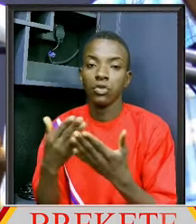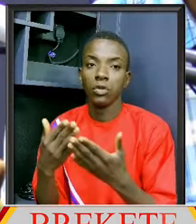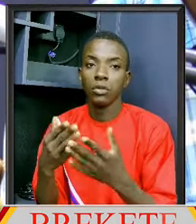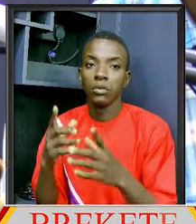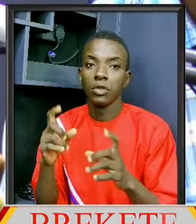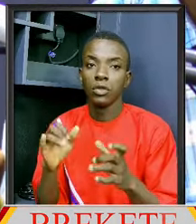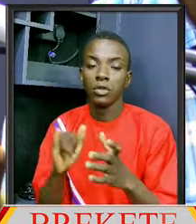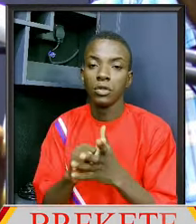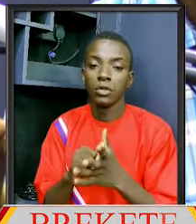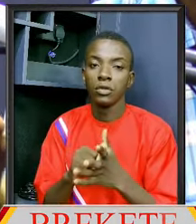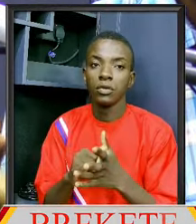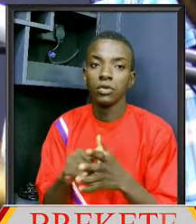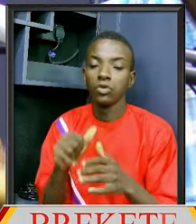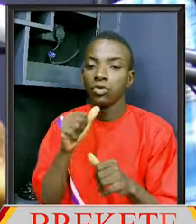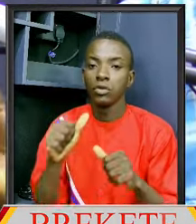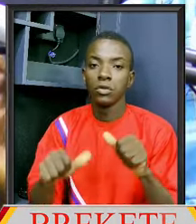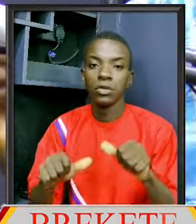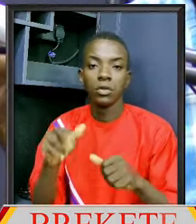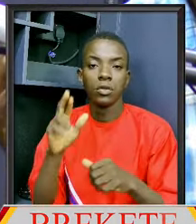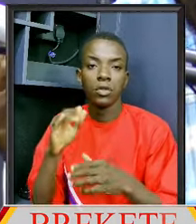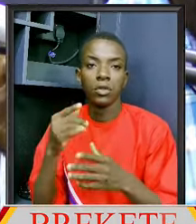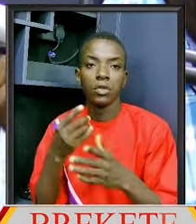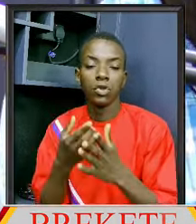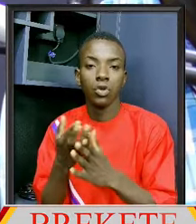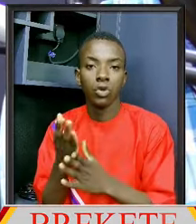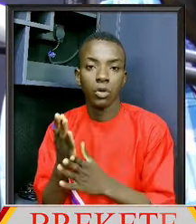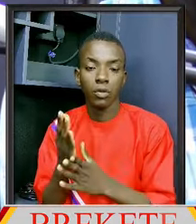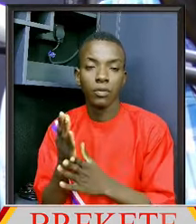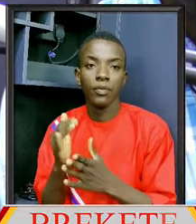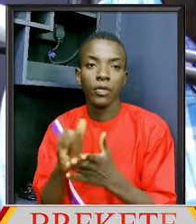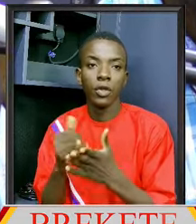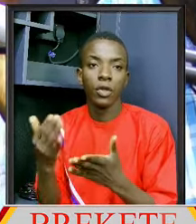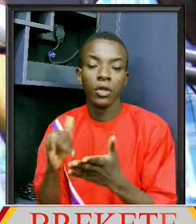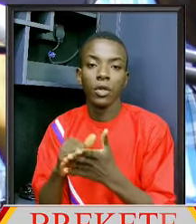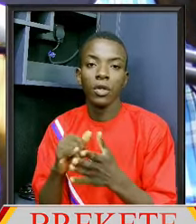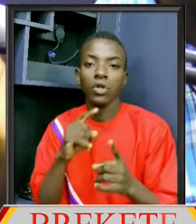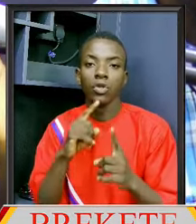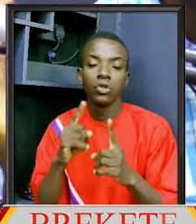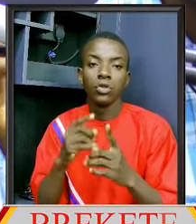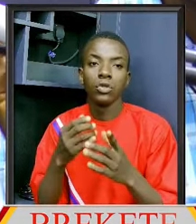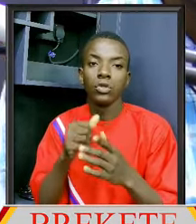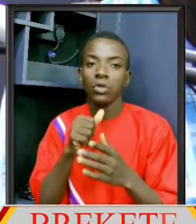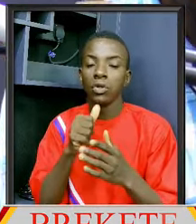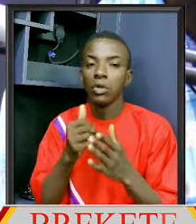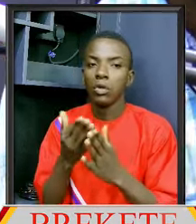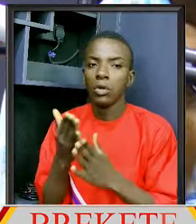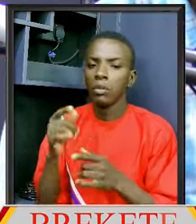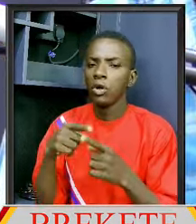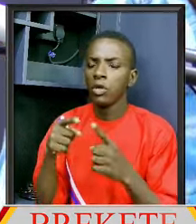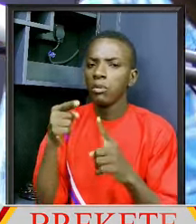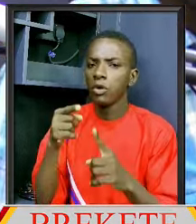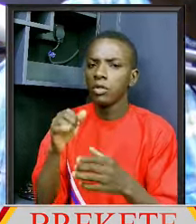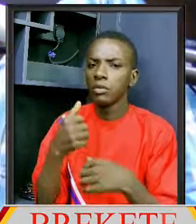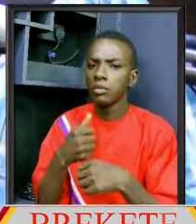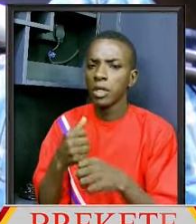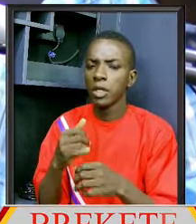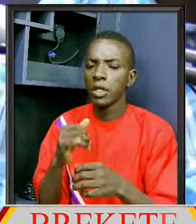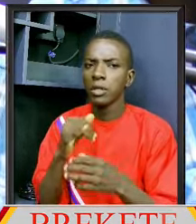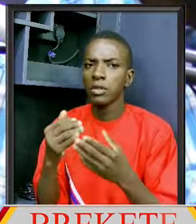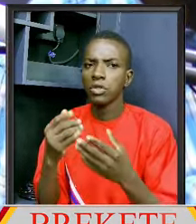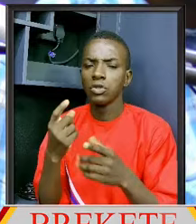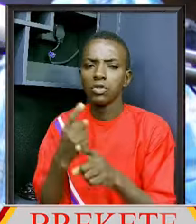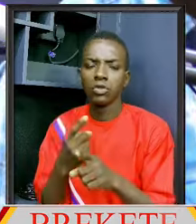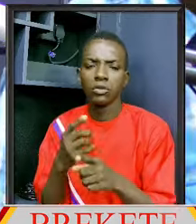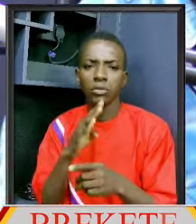reach 72 hours. No doubt. I even waiting she talk correct. That thing where she talks still correct. But the point I'm making is that make